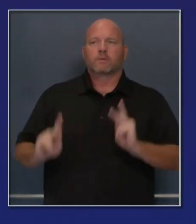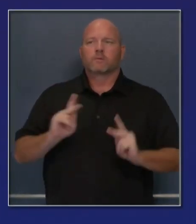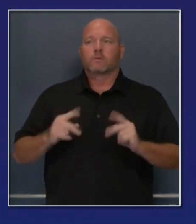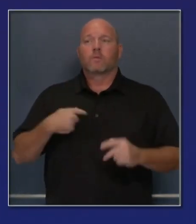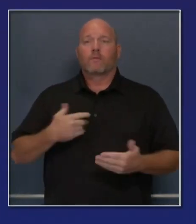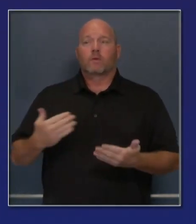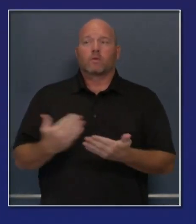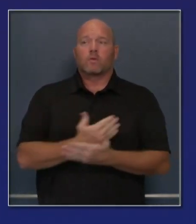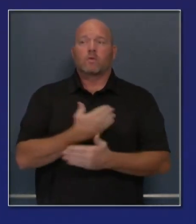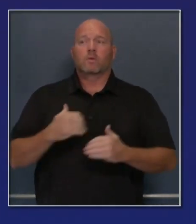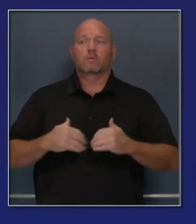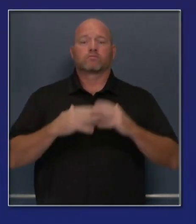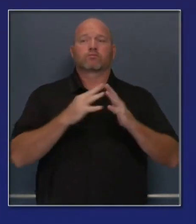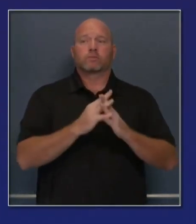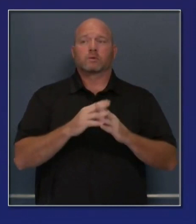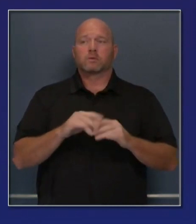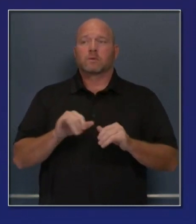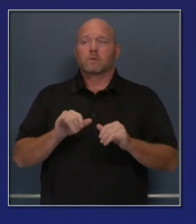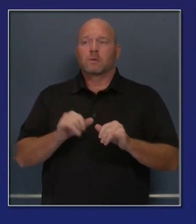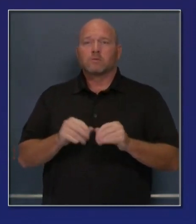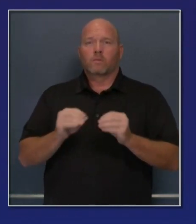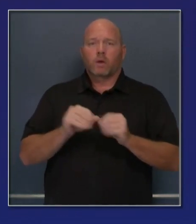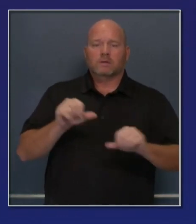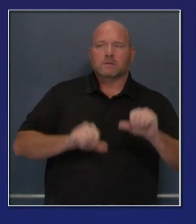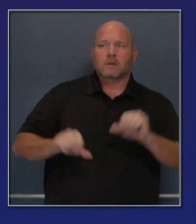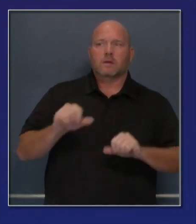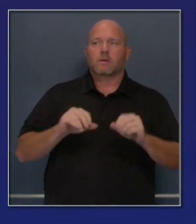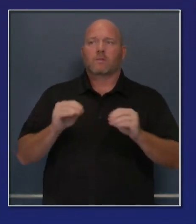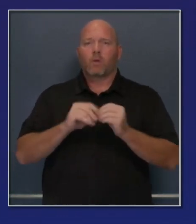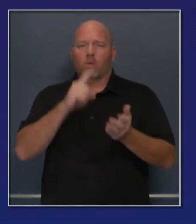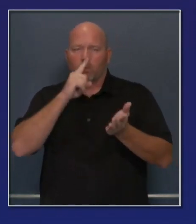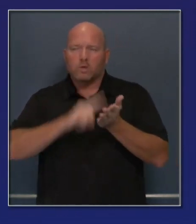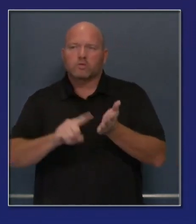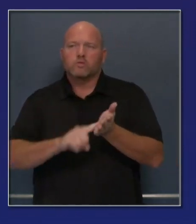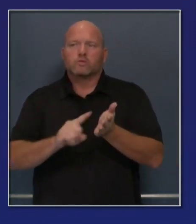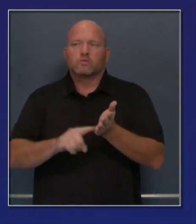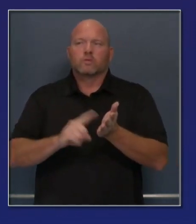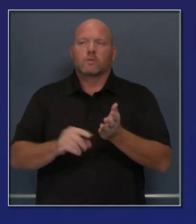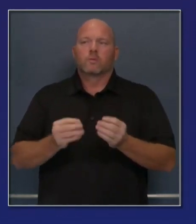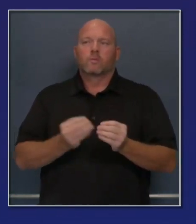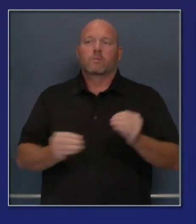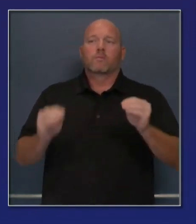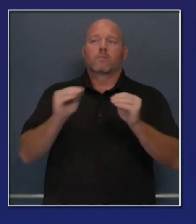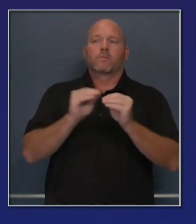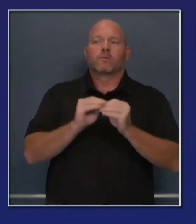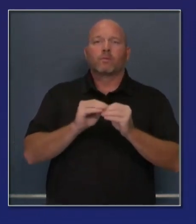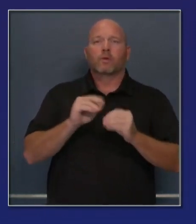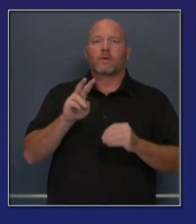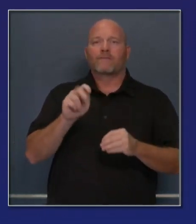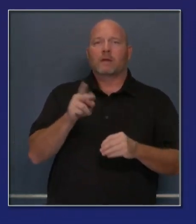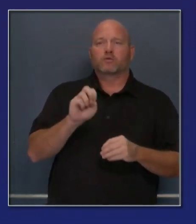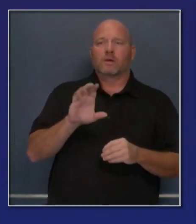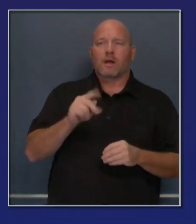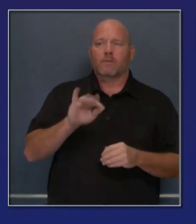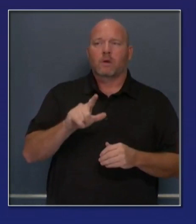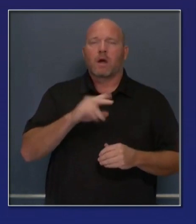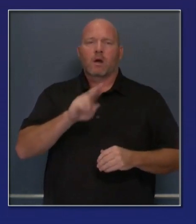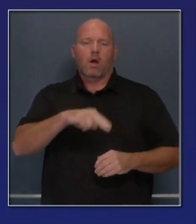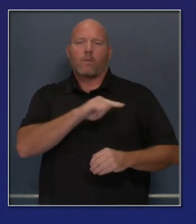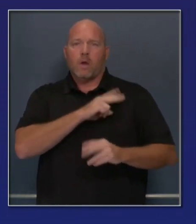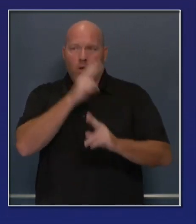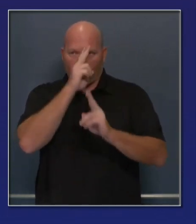more engineers, more scientists, more researchers, more venture capital, and more Nobel laureates in California than any other